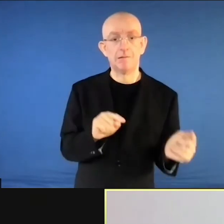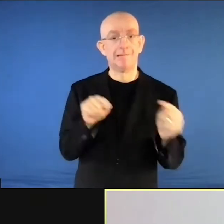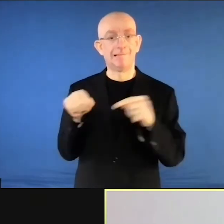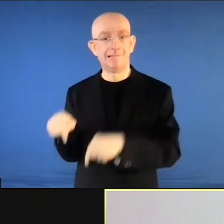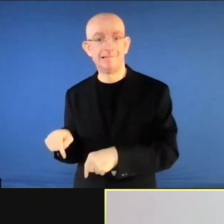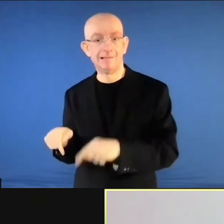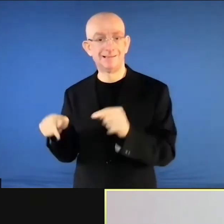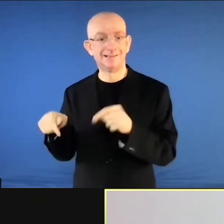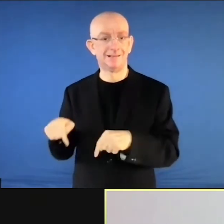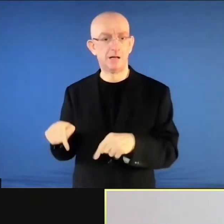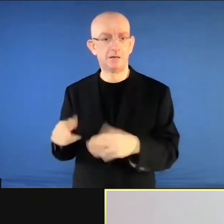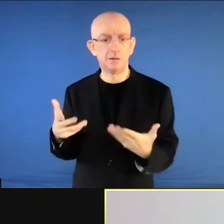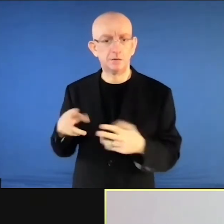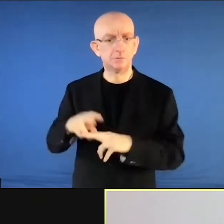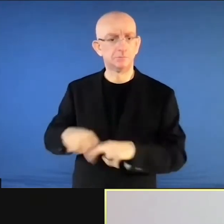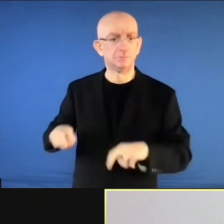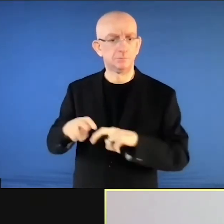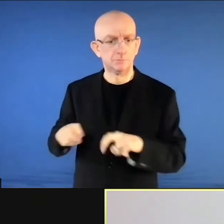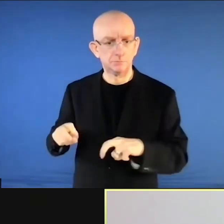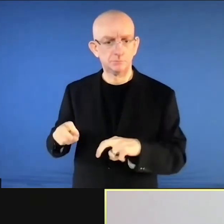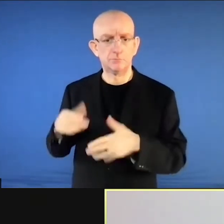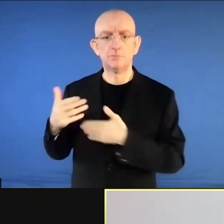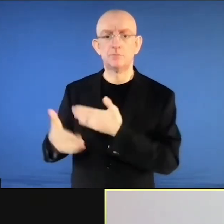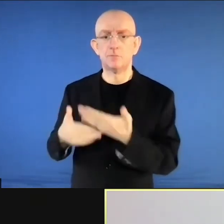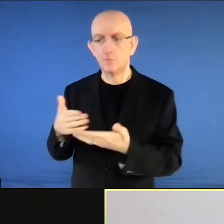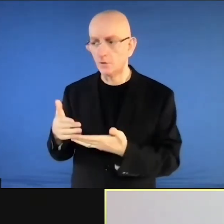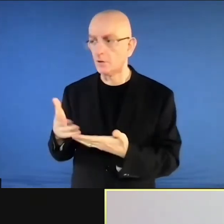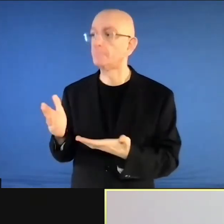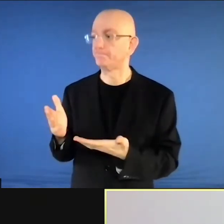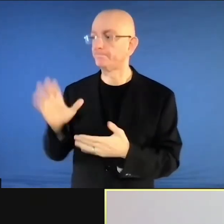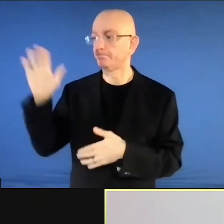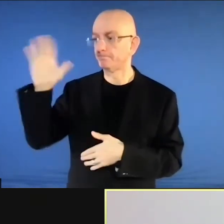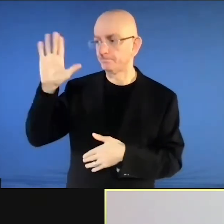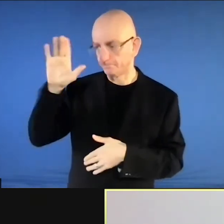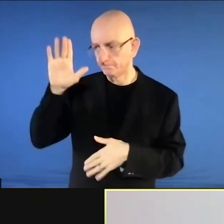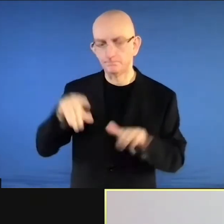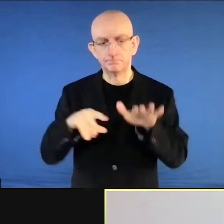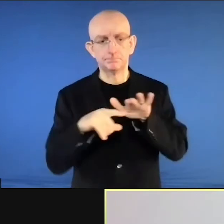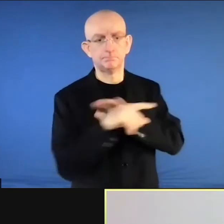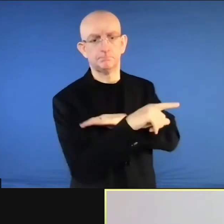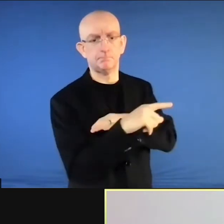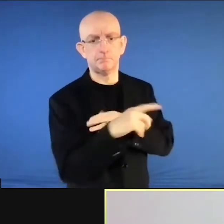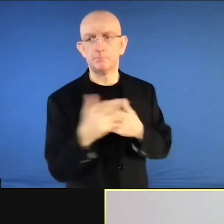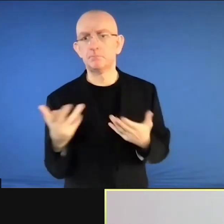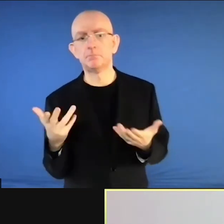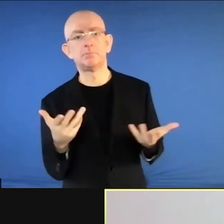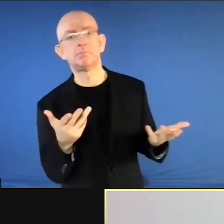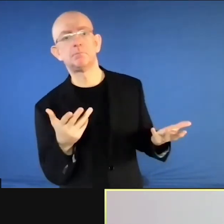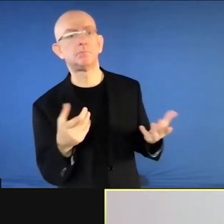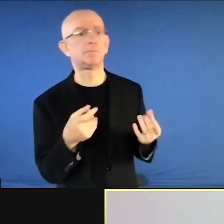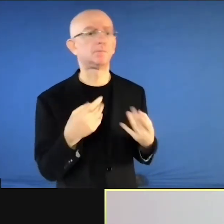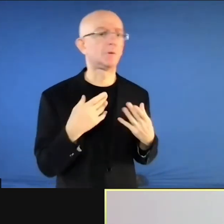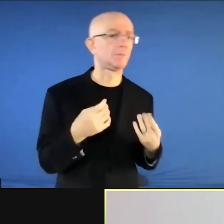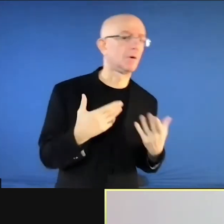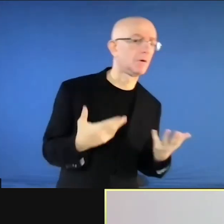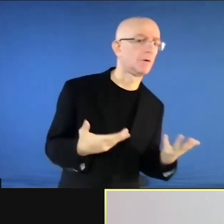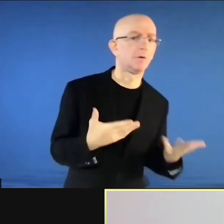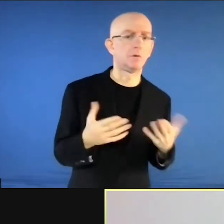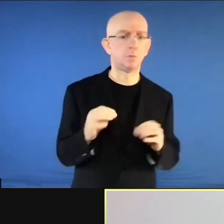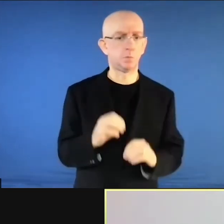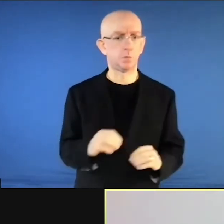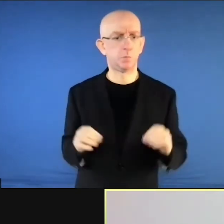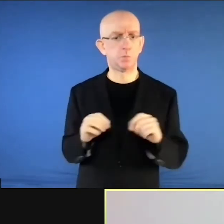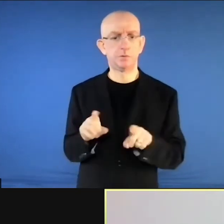they've gotten. There isn't any change that they were contributed to that part of research that was